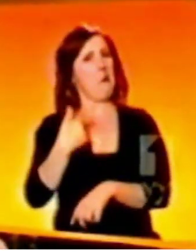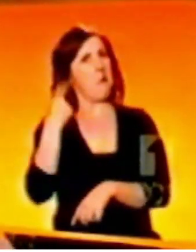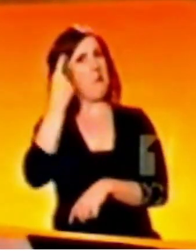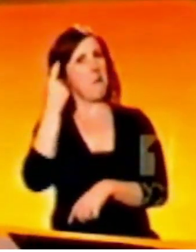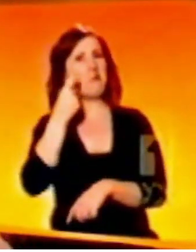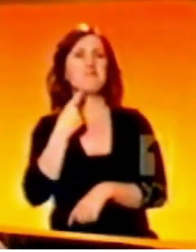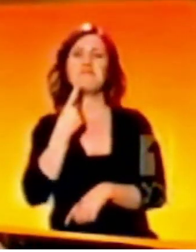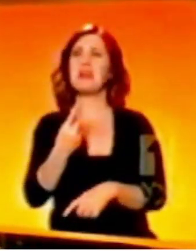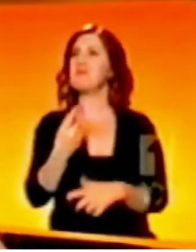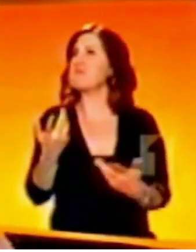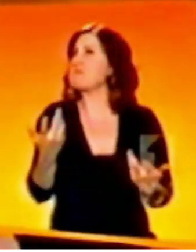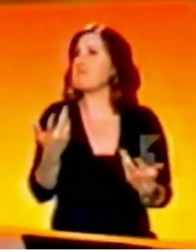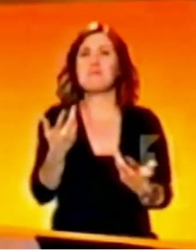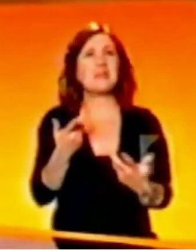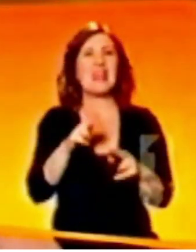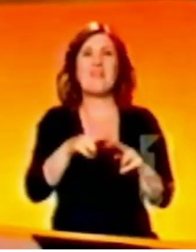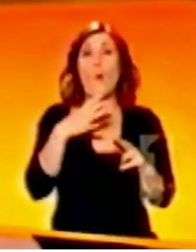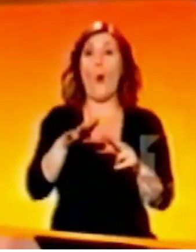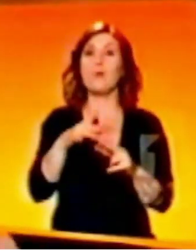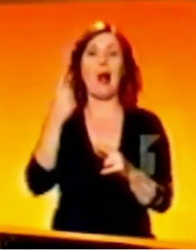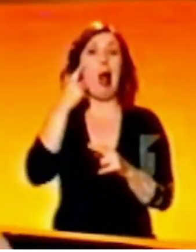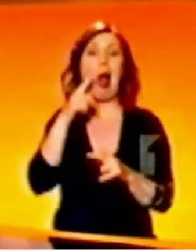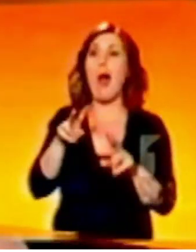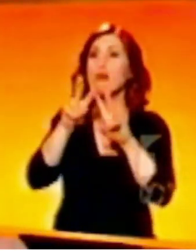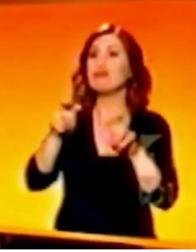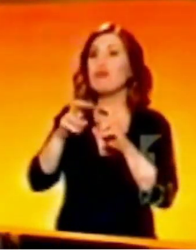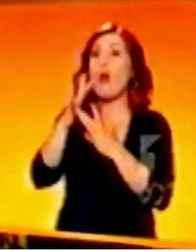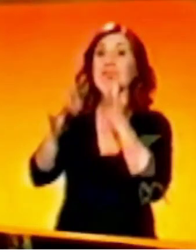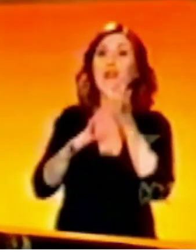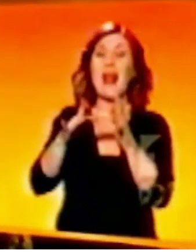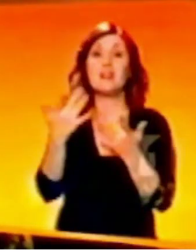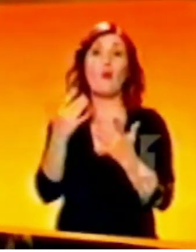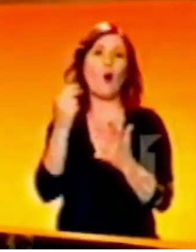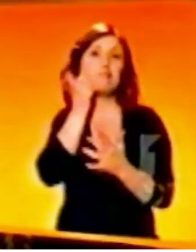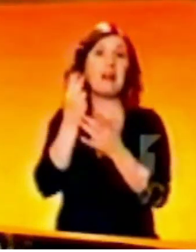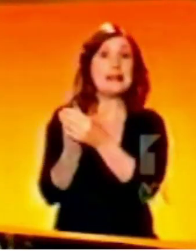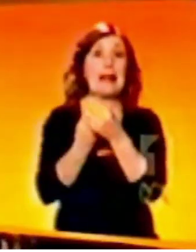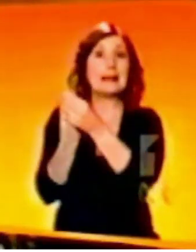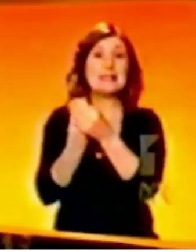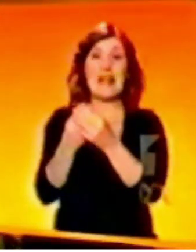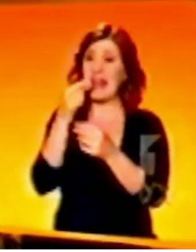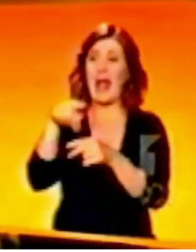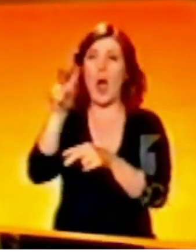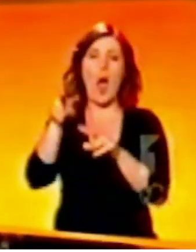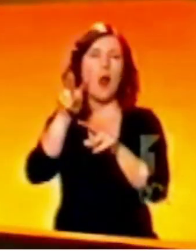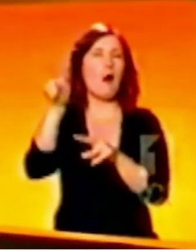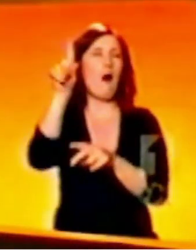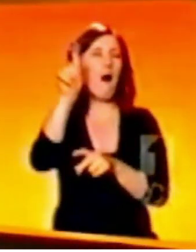if you were to visit, say, a dating site on the internet, would it be able to tell you if someone was hot or